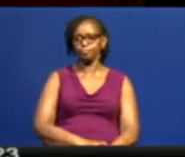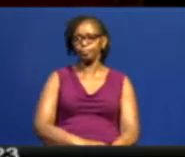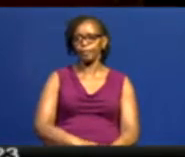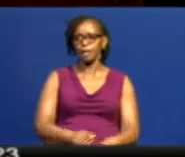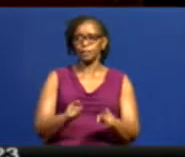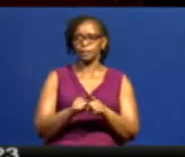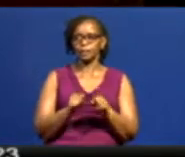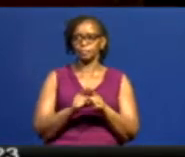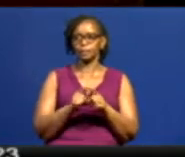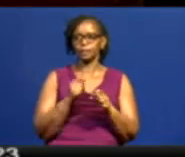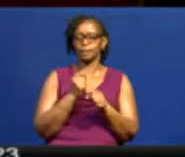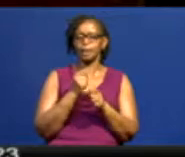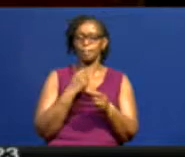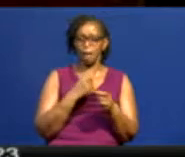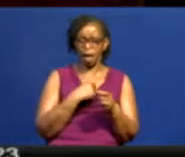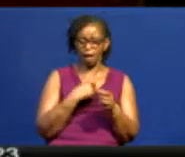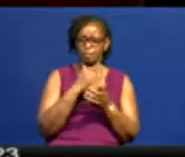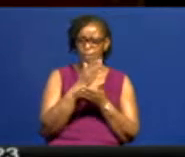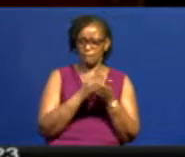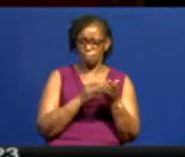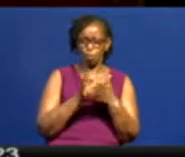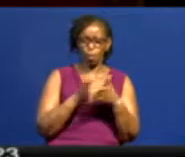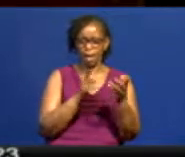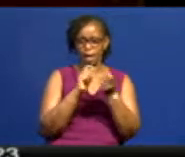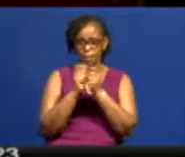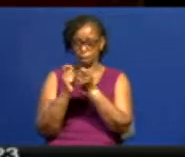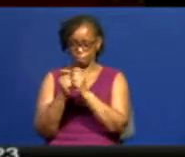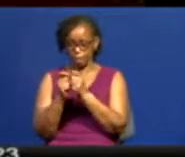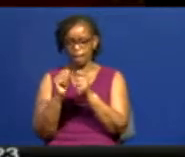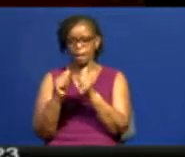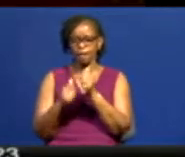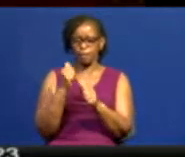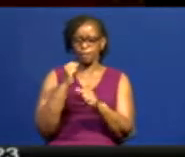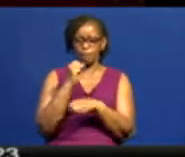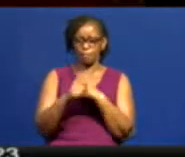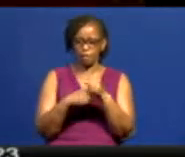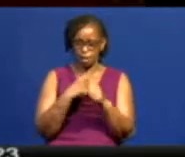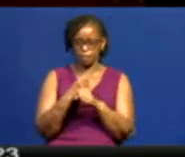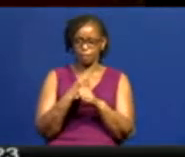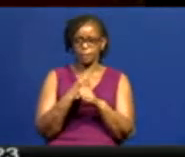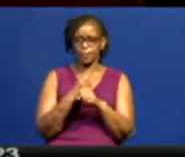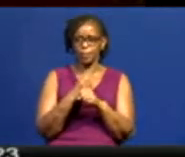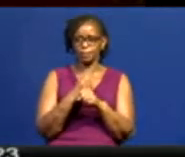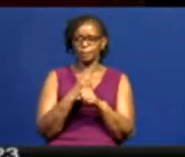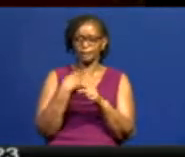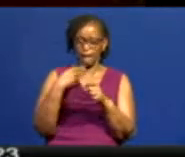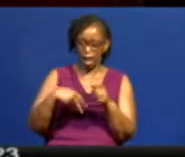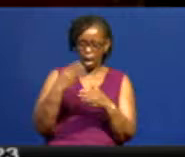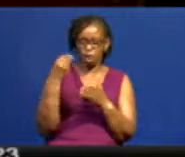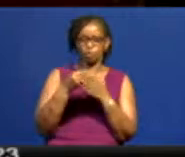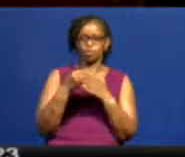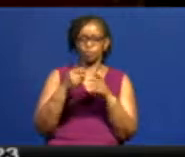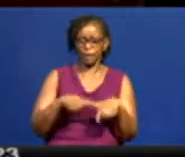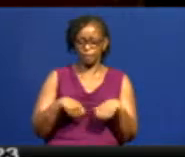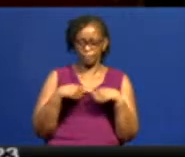an inflation adjustment on pensions every 5 years to keep the pace with inflation, the high cost of living, and